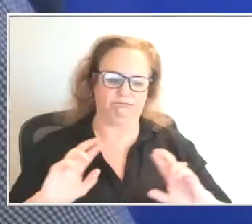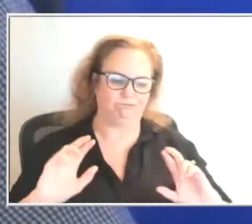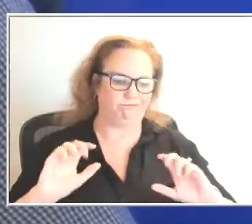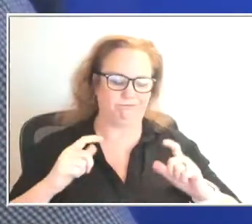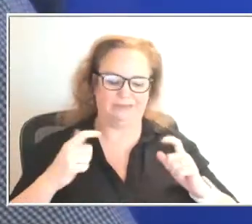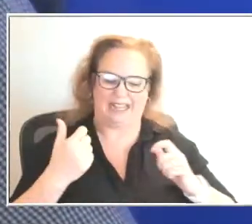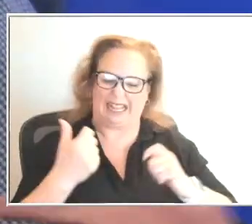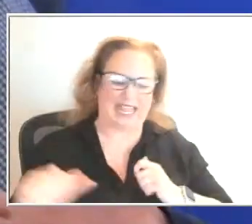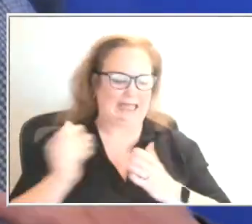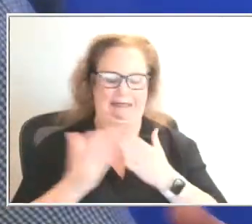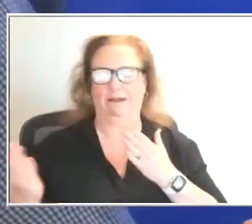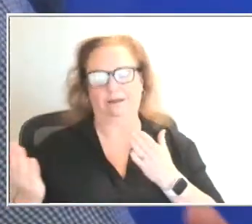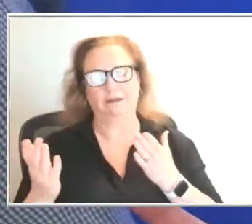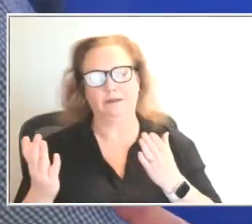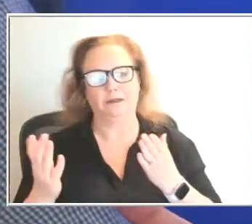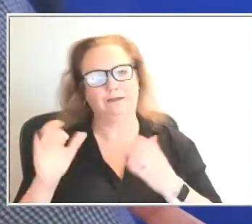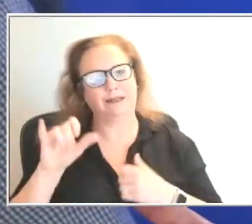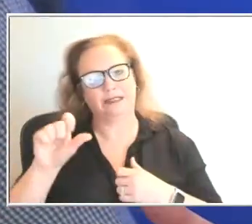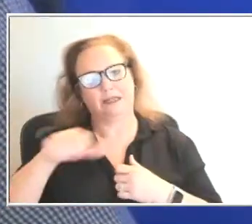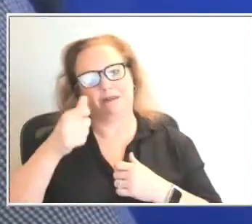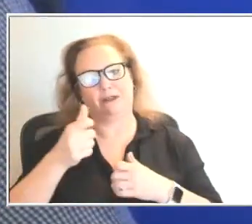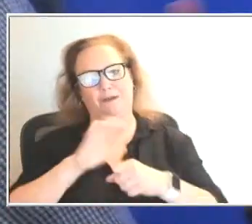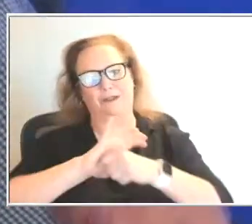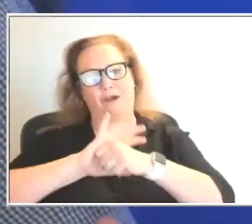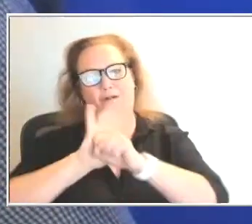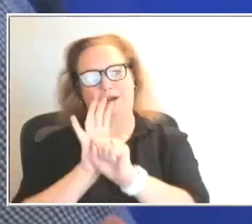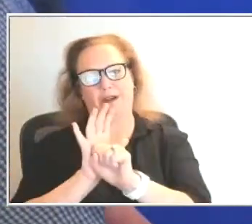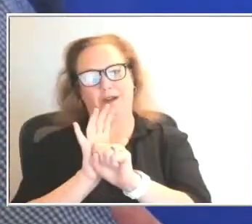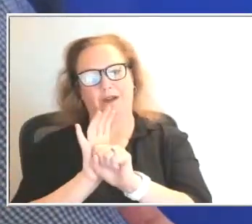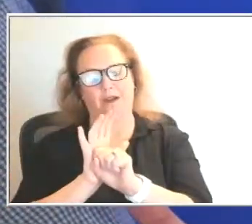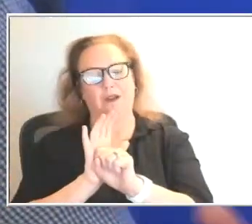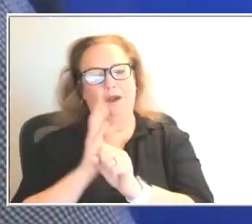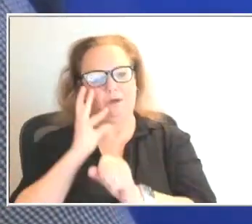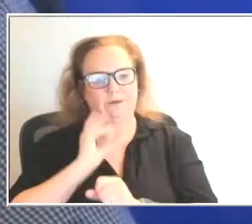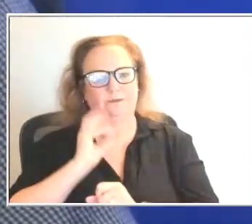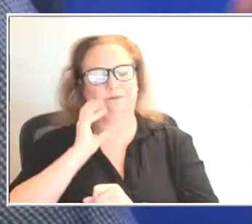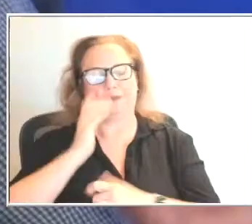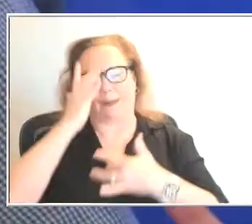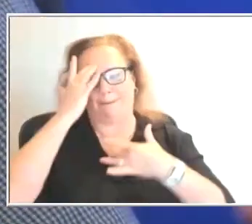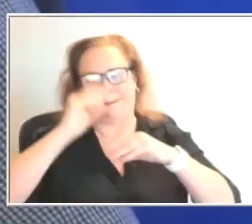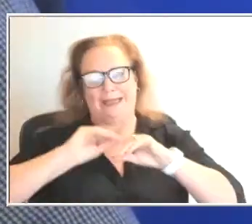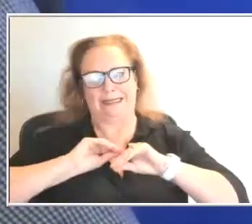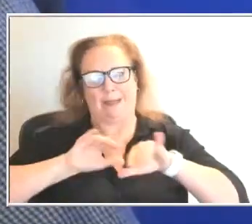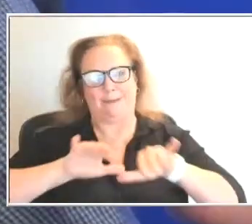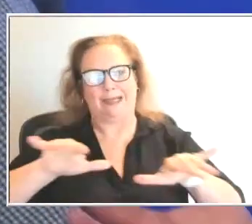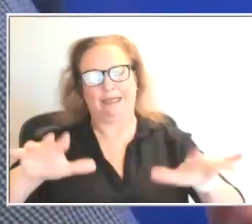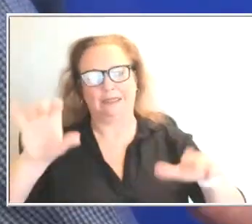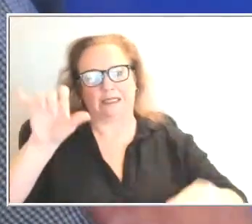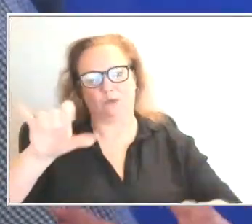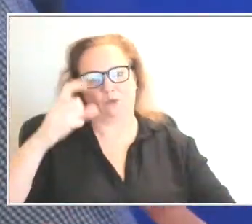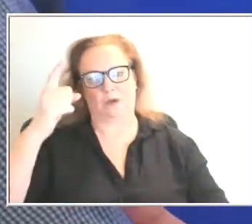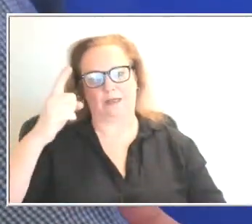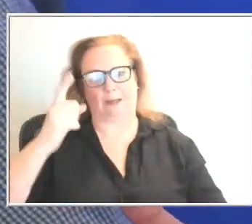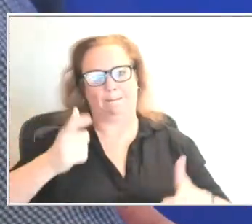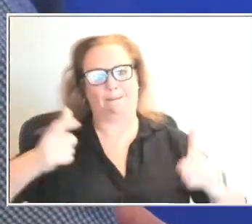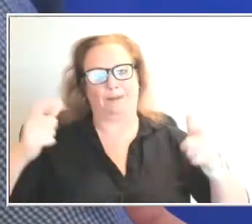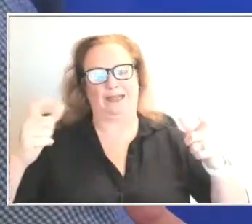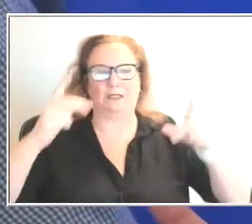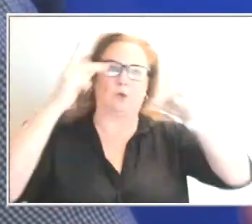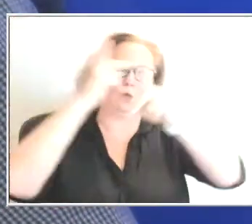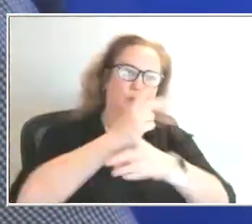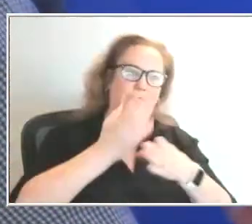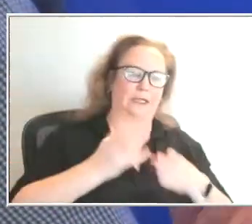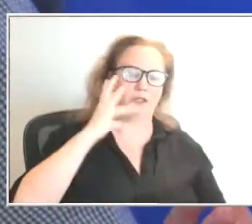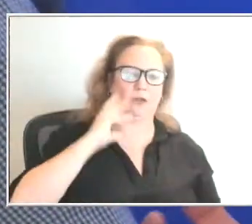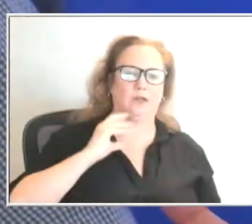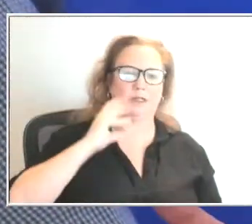for anything. And that's another thing with COVID, is that we've been through a pandemic, and so that's probably one of the biggest, worst things you can go through